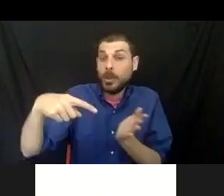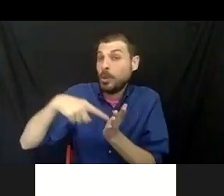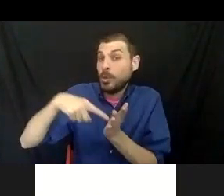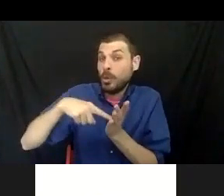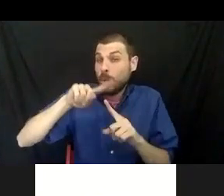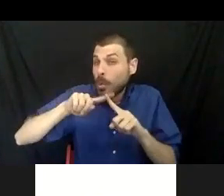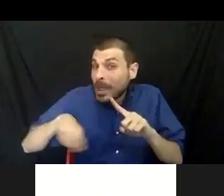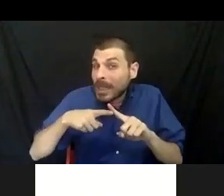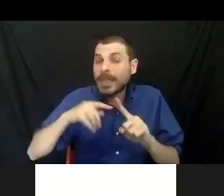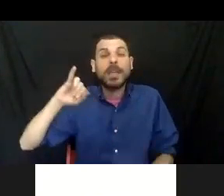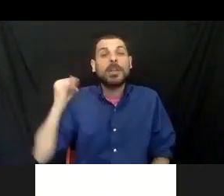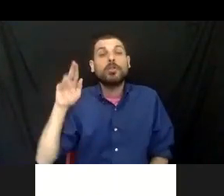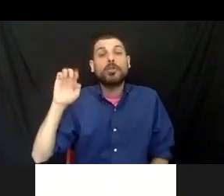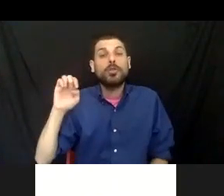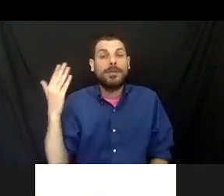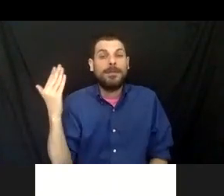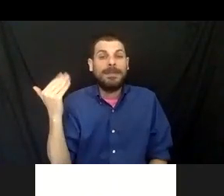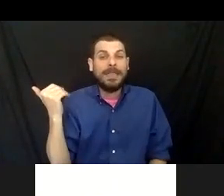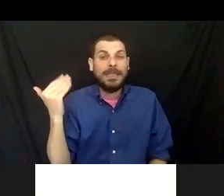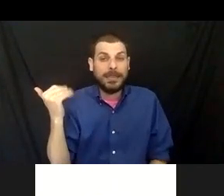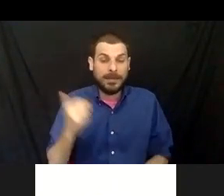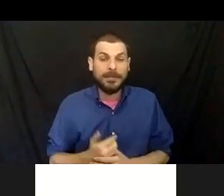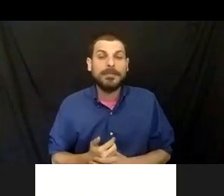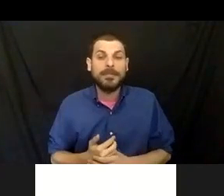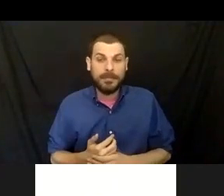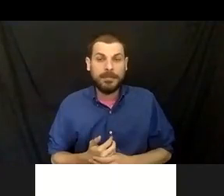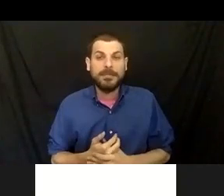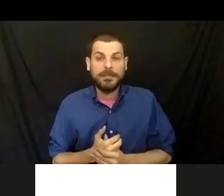15th. And I sent the